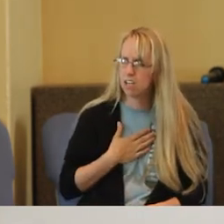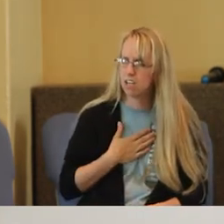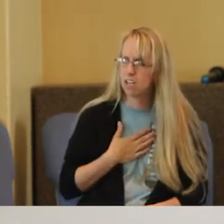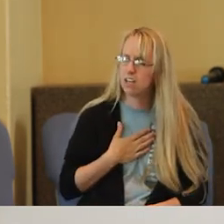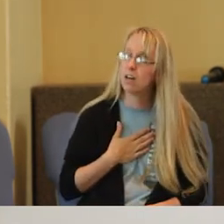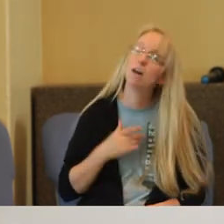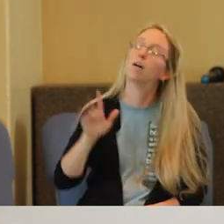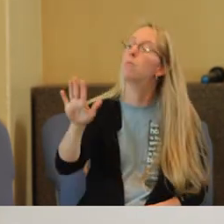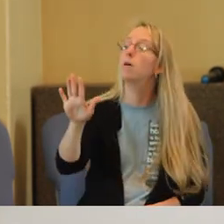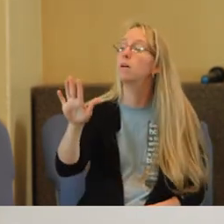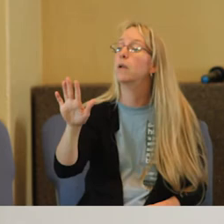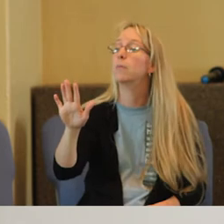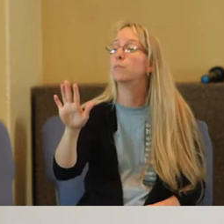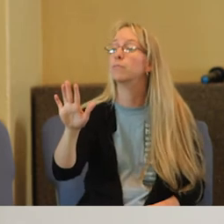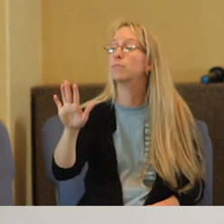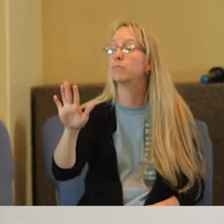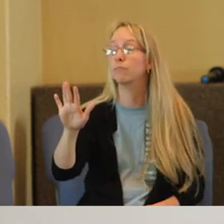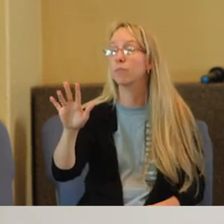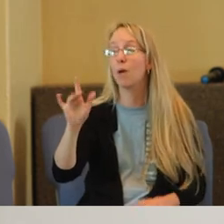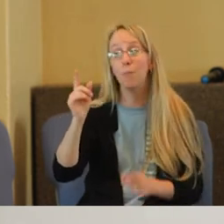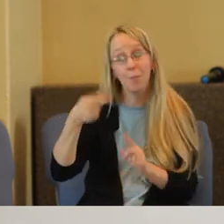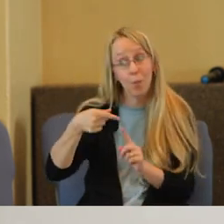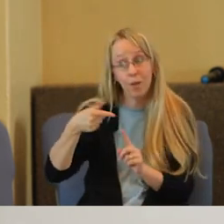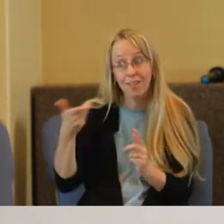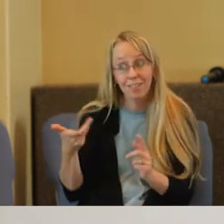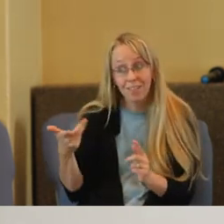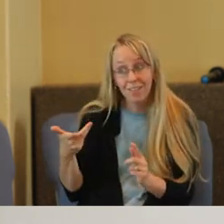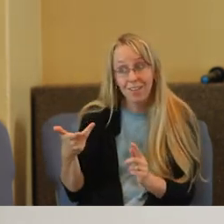But I want us to, the point I'm making here,